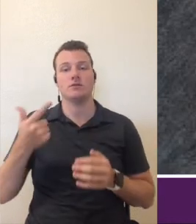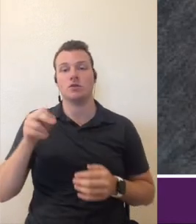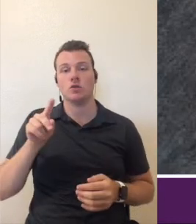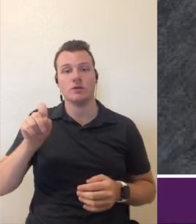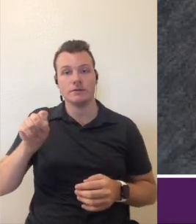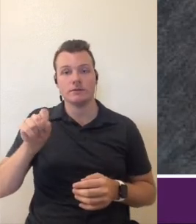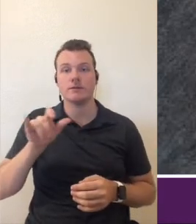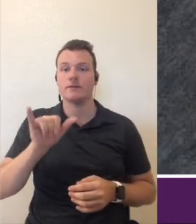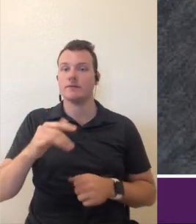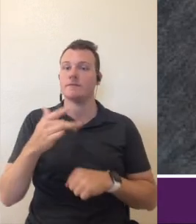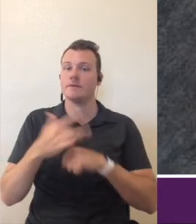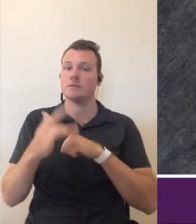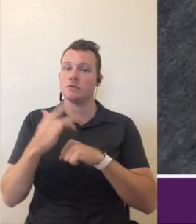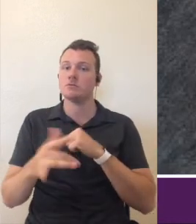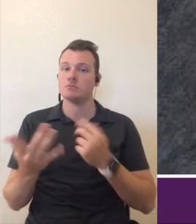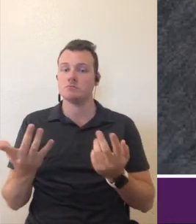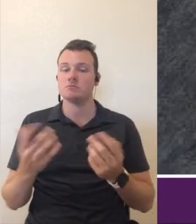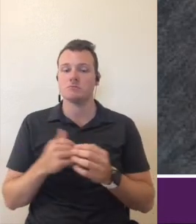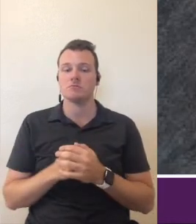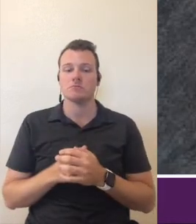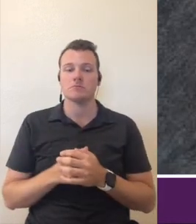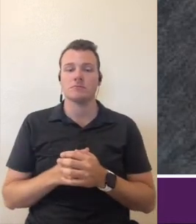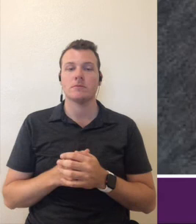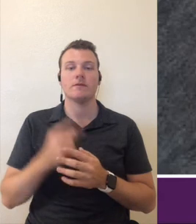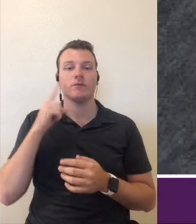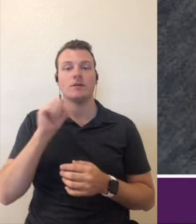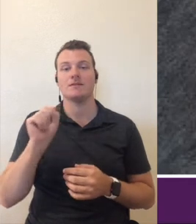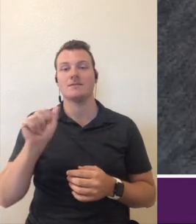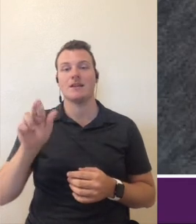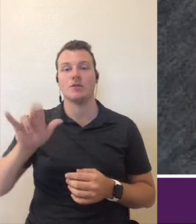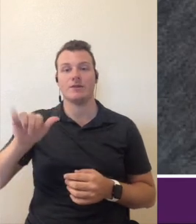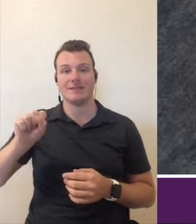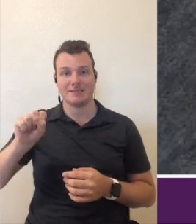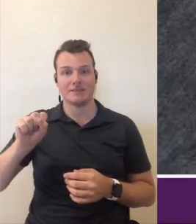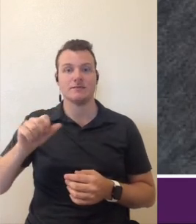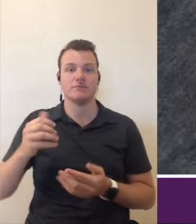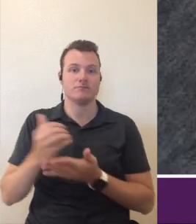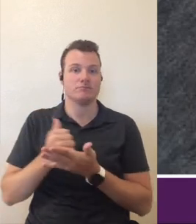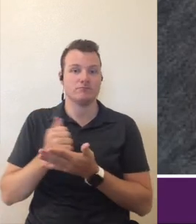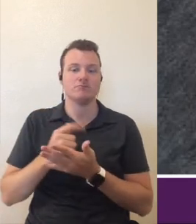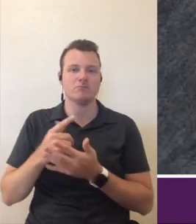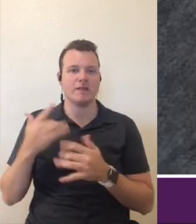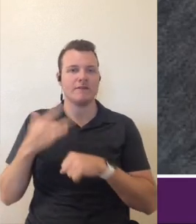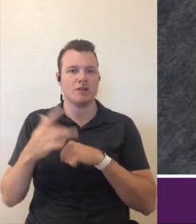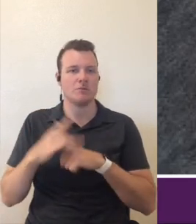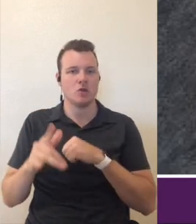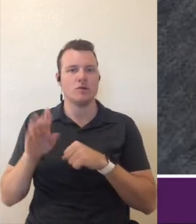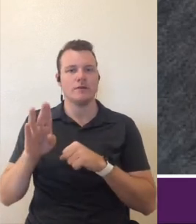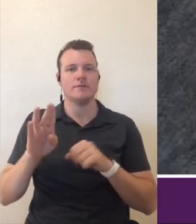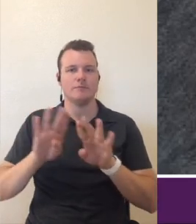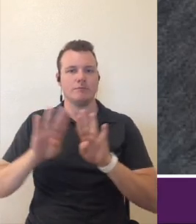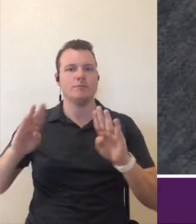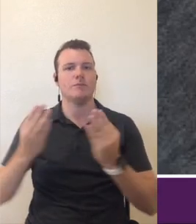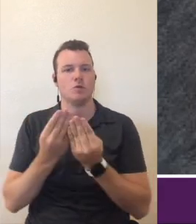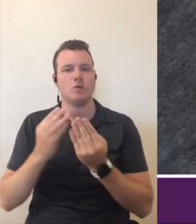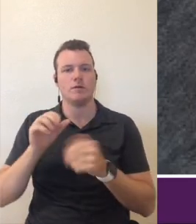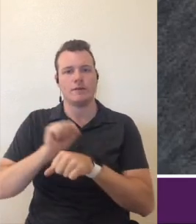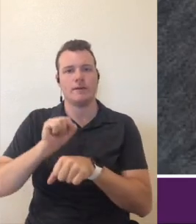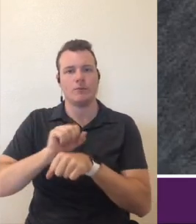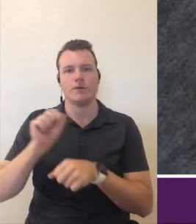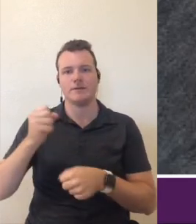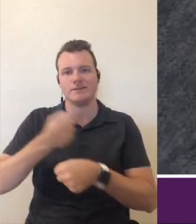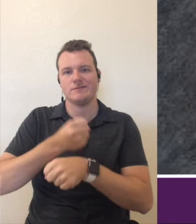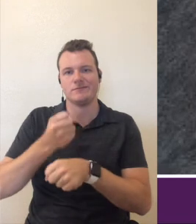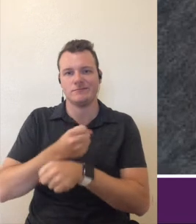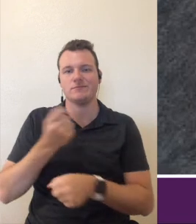In terms of the costs for cost of goods, that is available. In terms of salaries, that is available